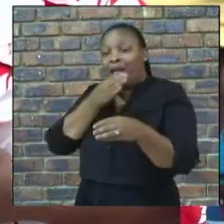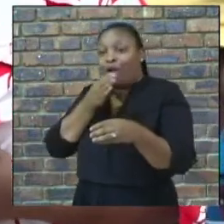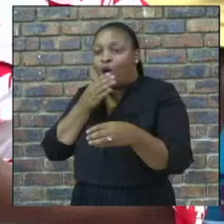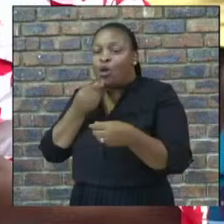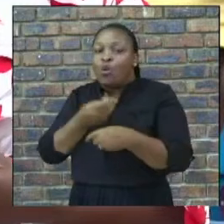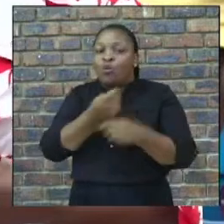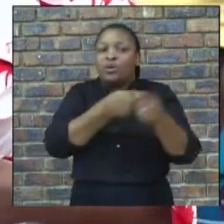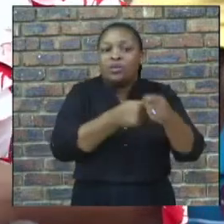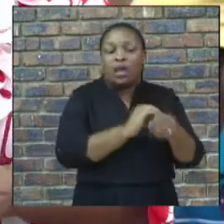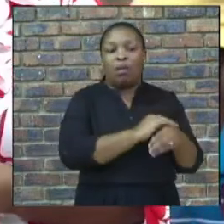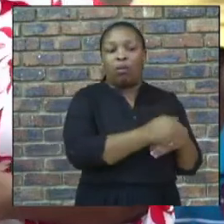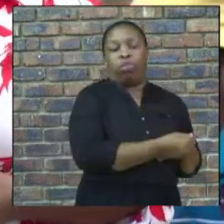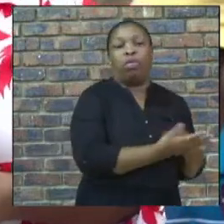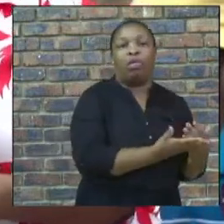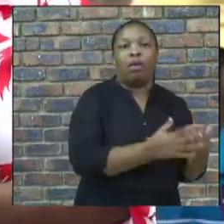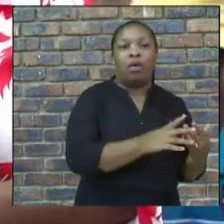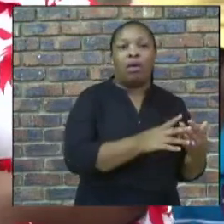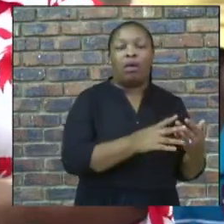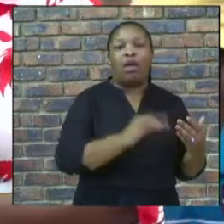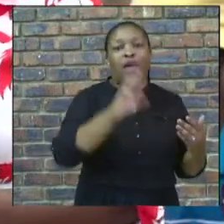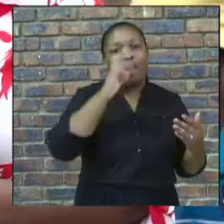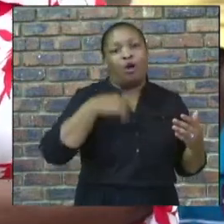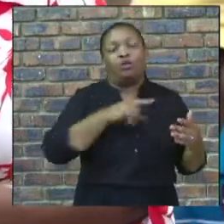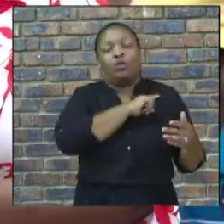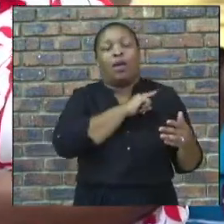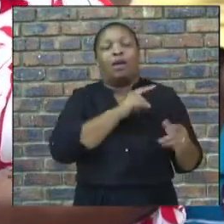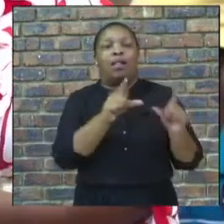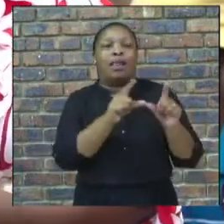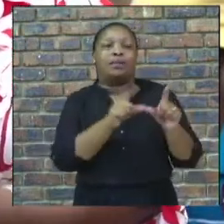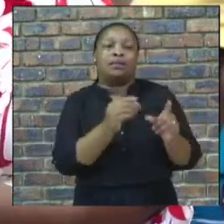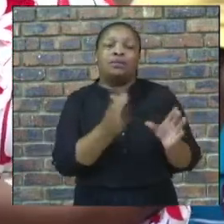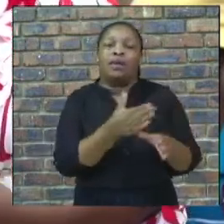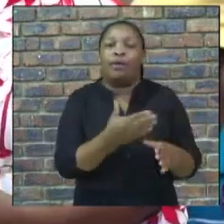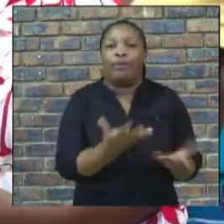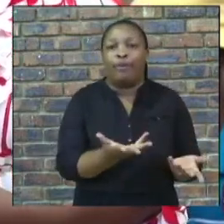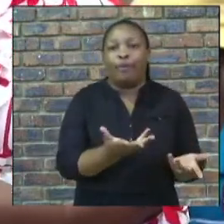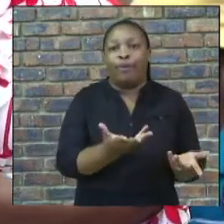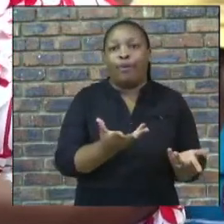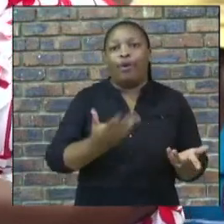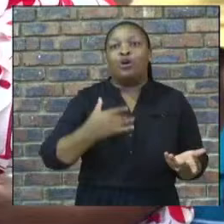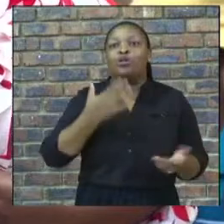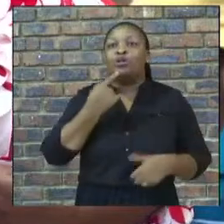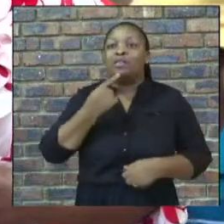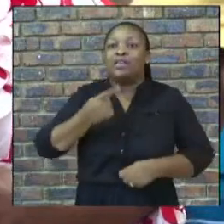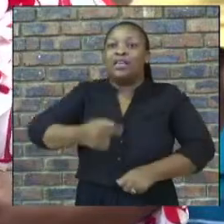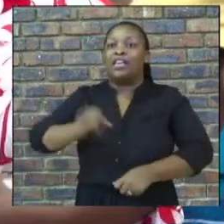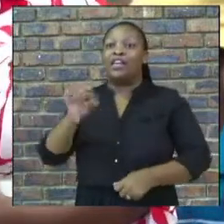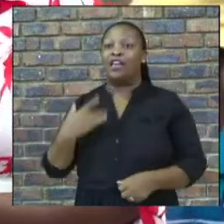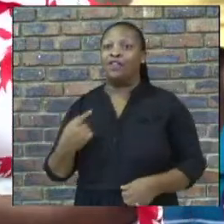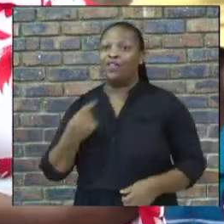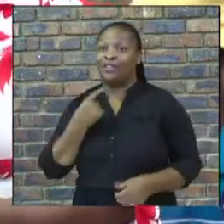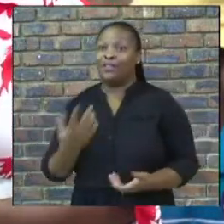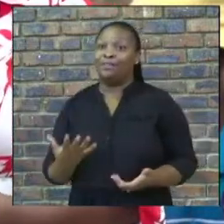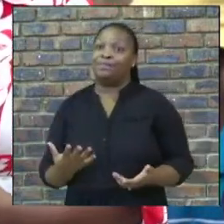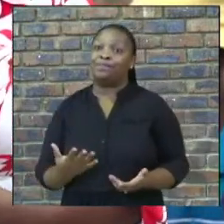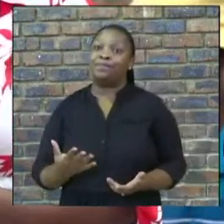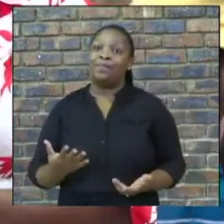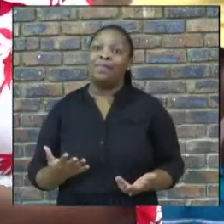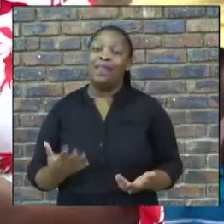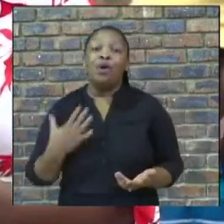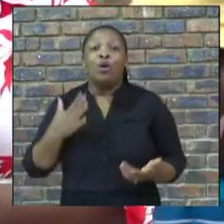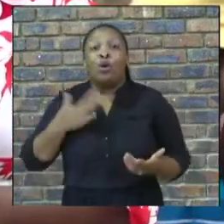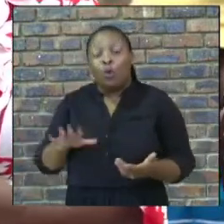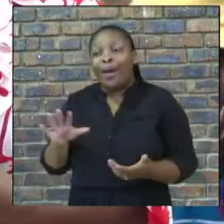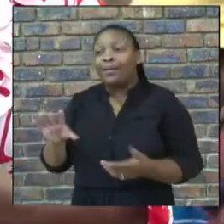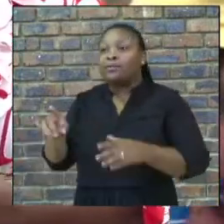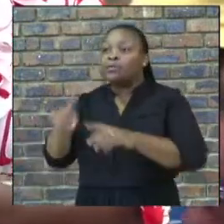ba boele morago ka gore mo bekeng e fetileng ba ile ba tla ko go rona ha re tla go utlwa deo ba buang ka teng ga re na